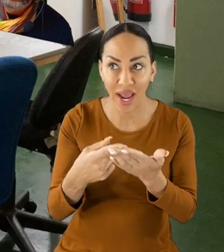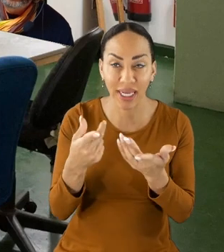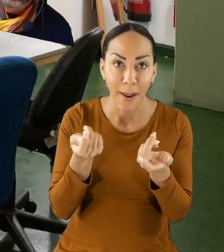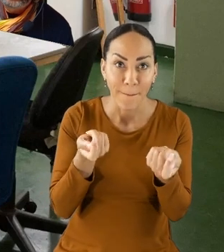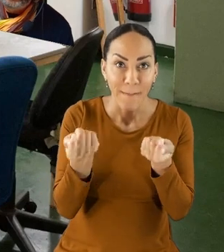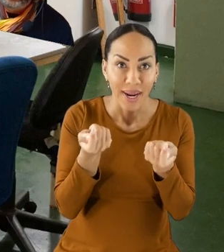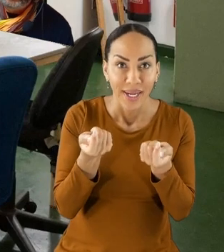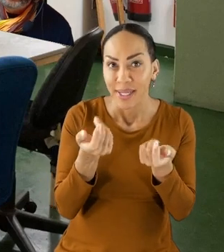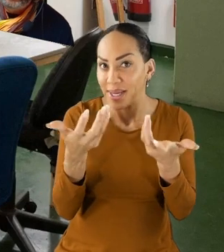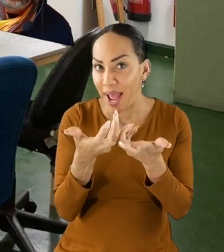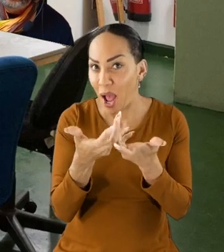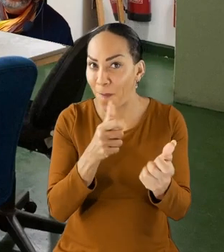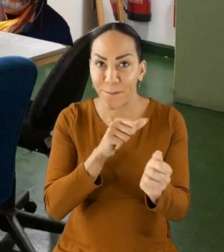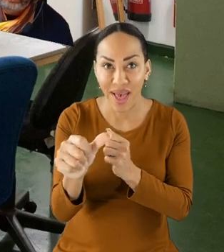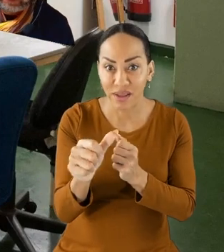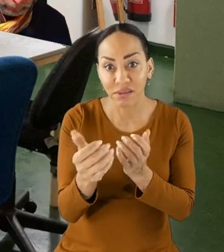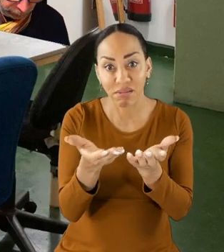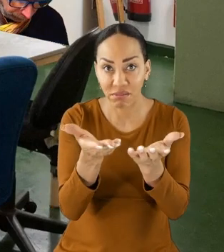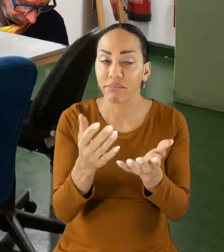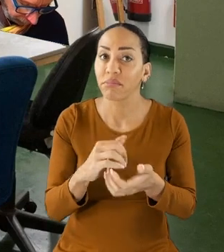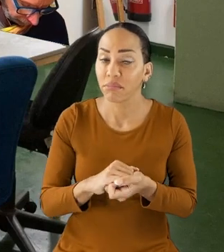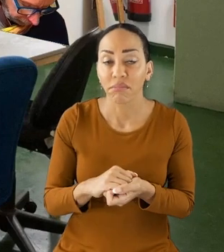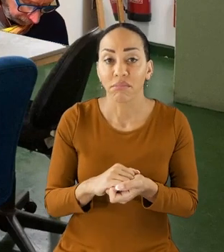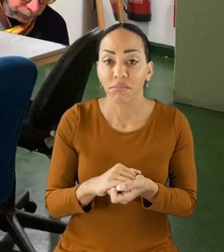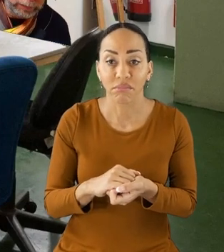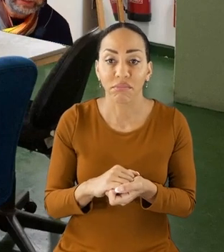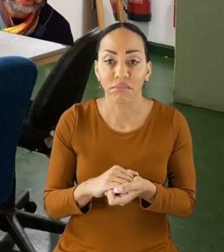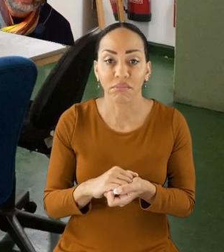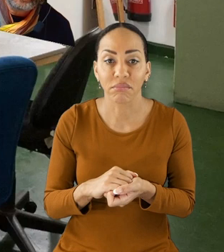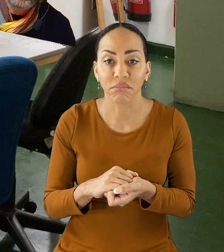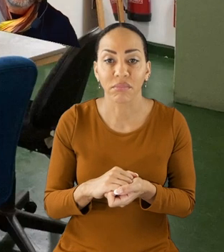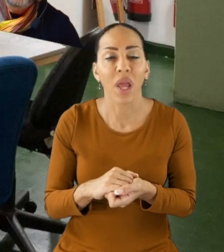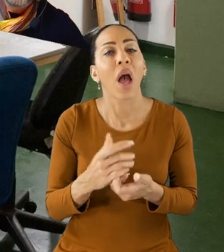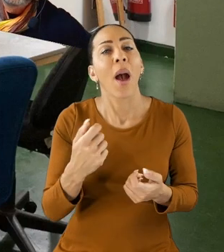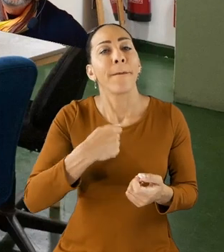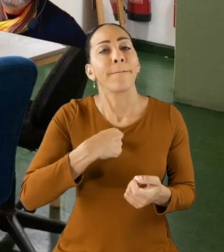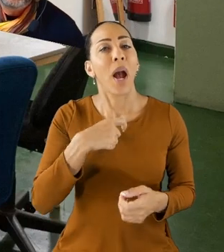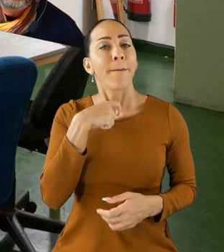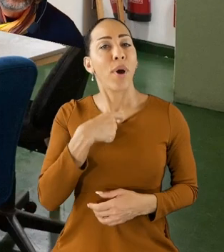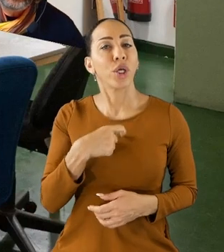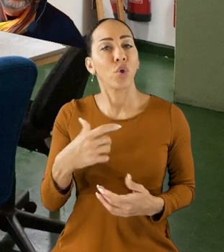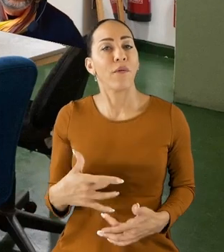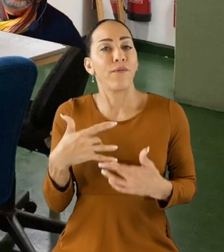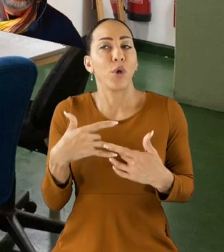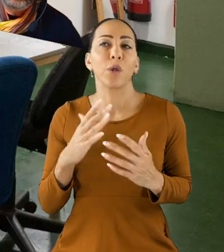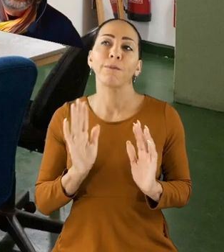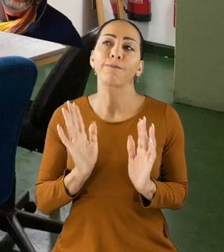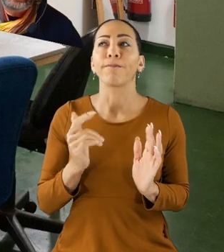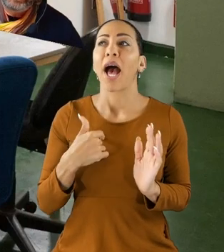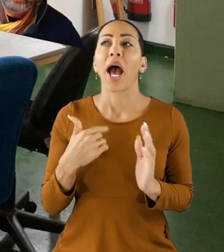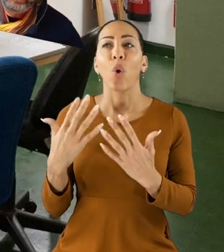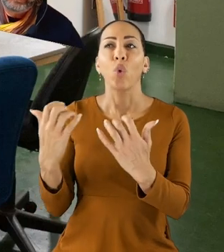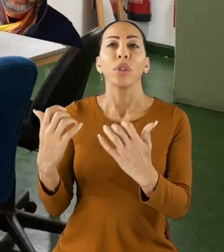manage it. And, you know, I'm sure Paul and I certainly absolutely go with that. I was just talking from a sort of personal viewpoint,